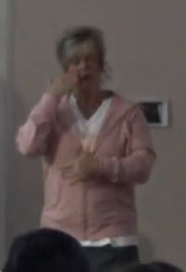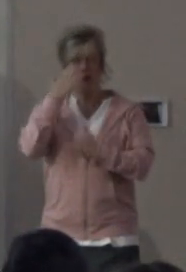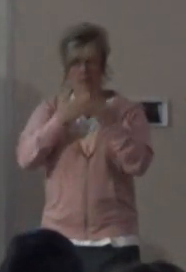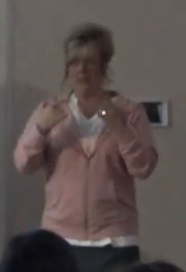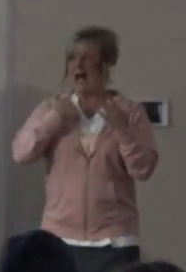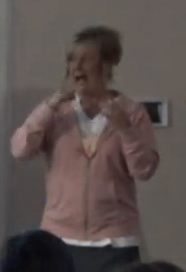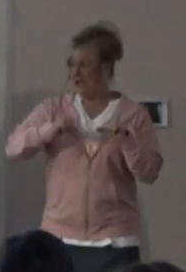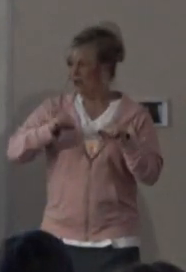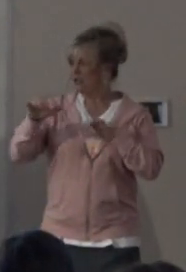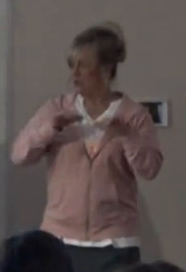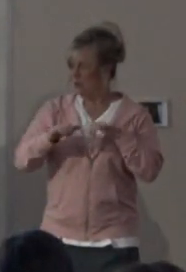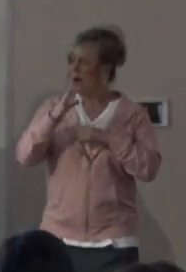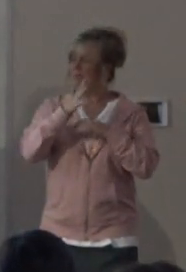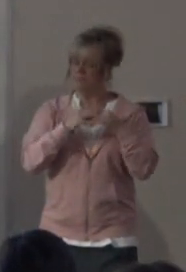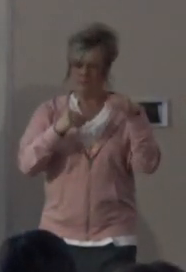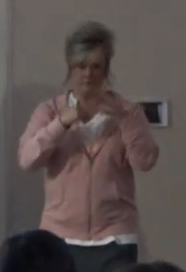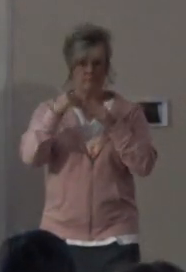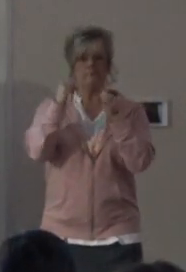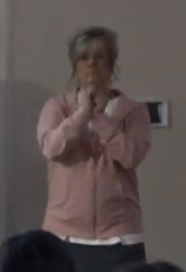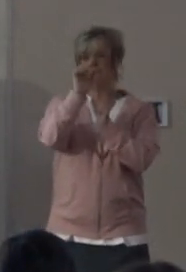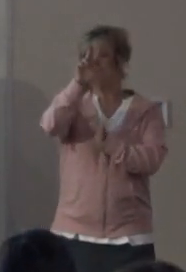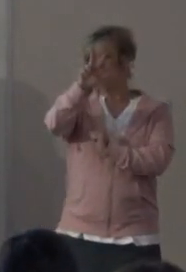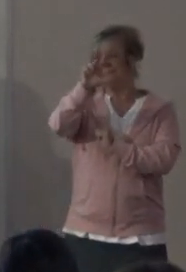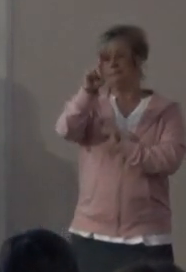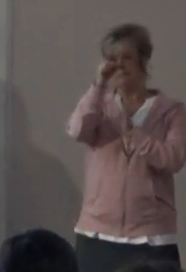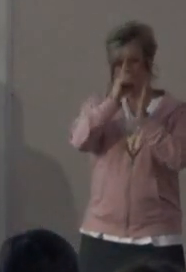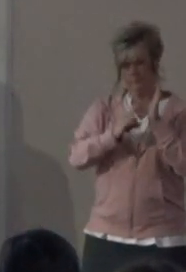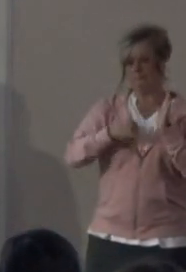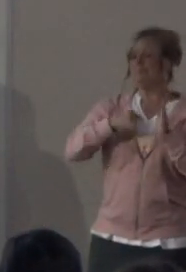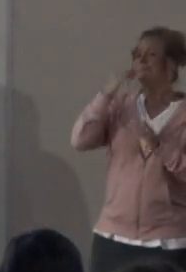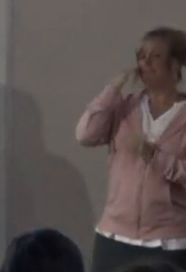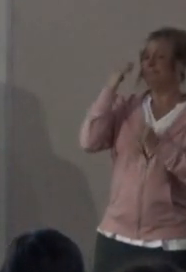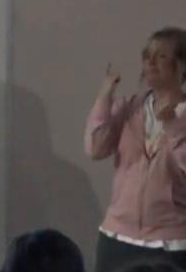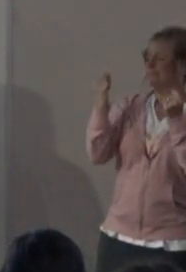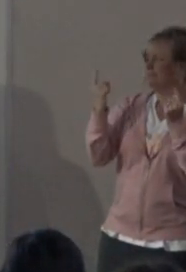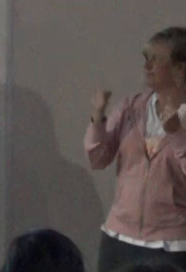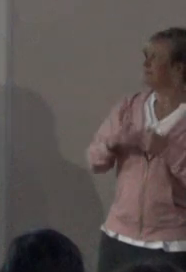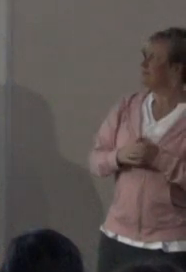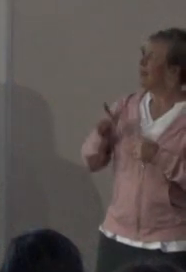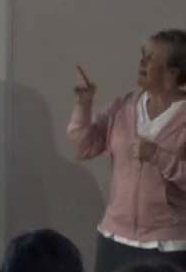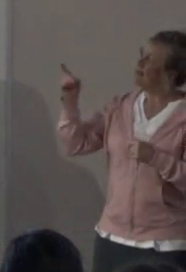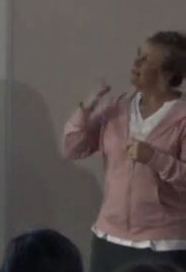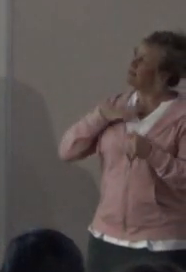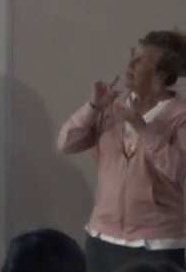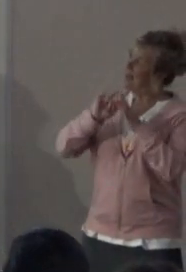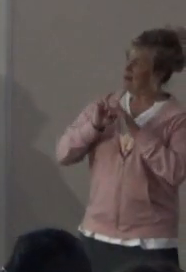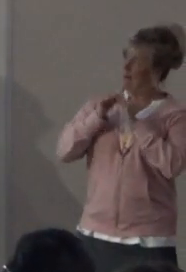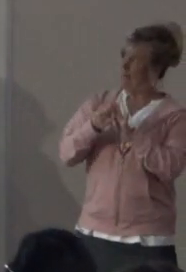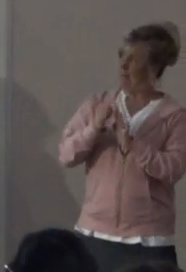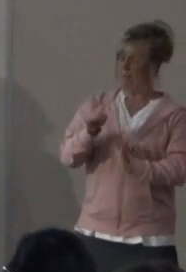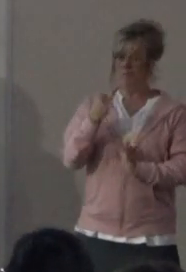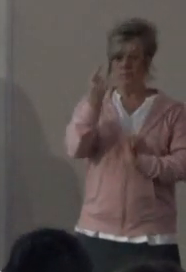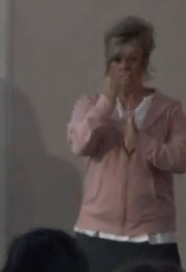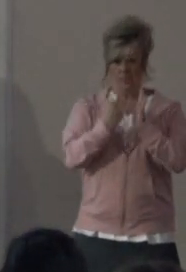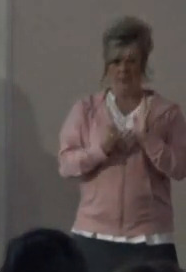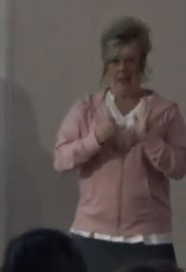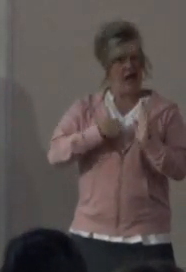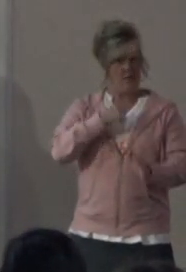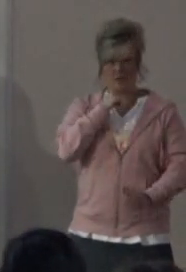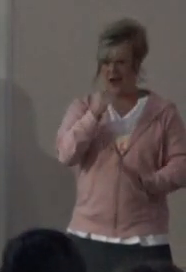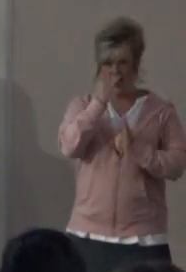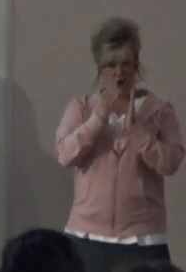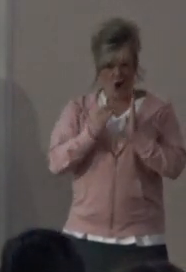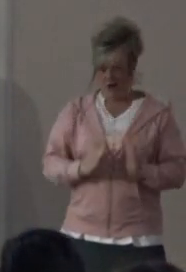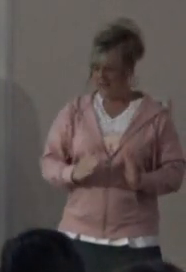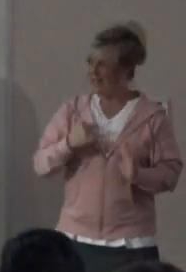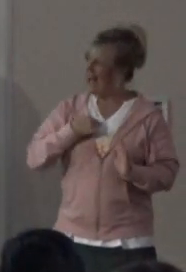because I'm comfortable in 3D design and I knew what I was doing. So this is my initial sketch. Obviously, I'm no artist.